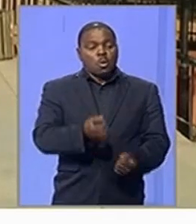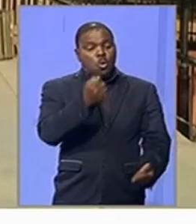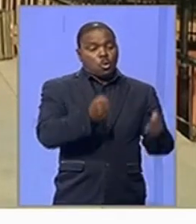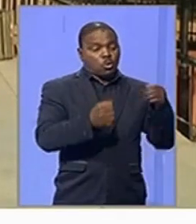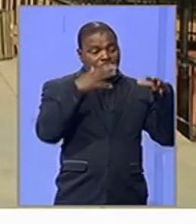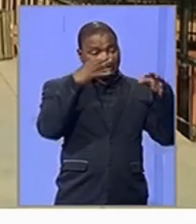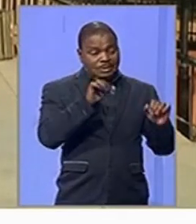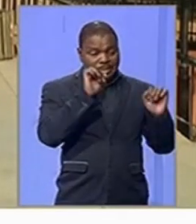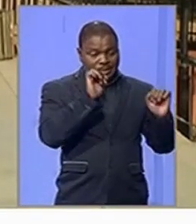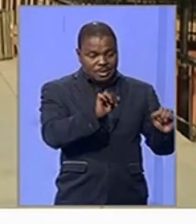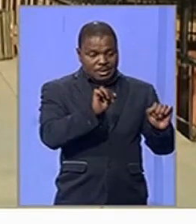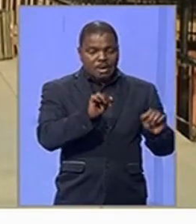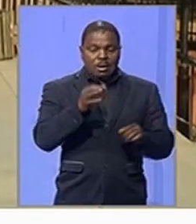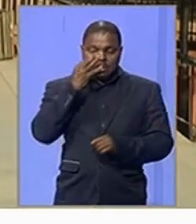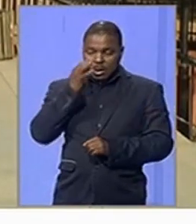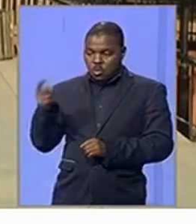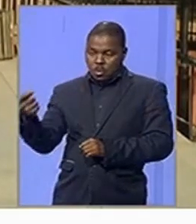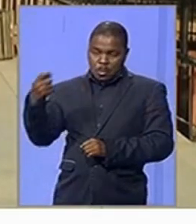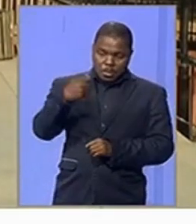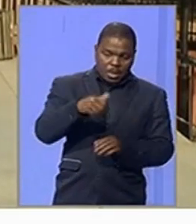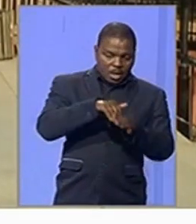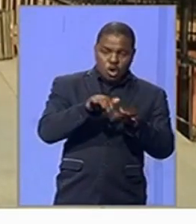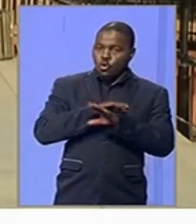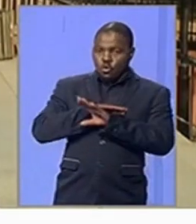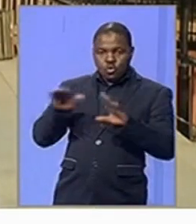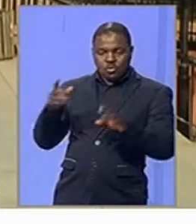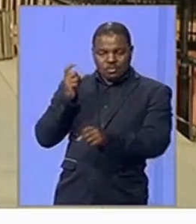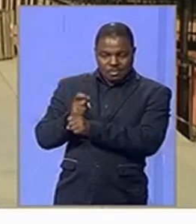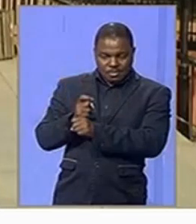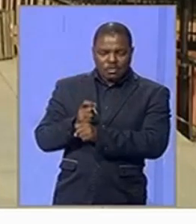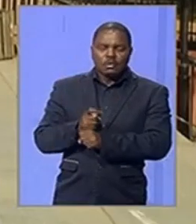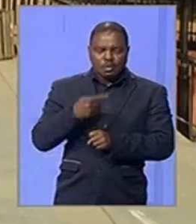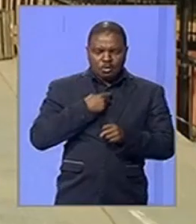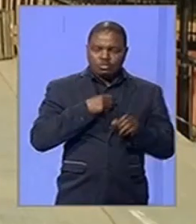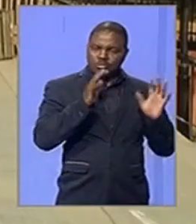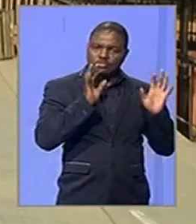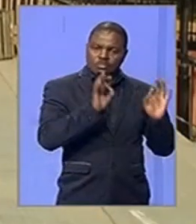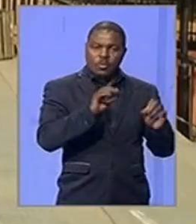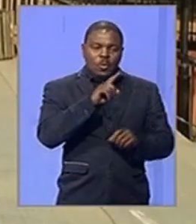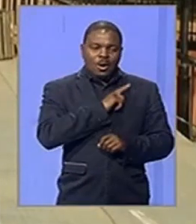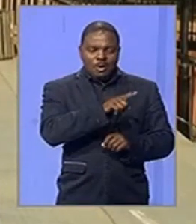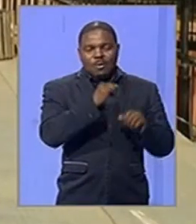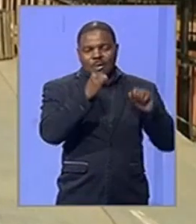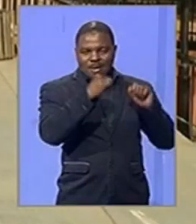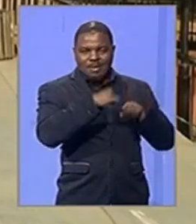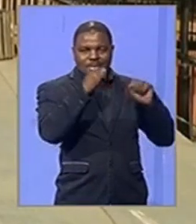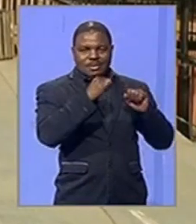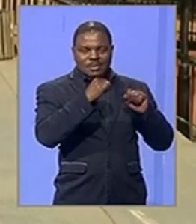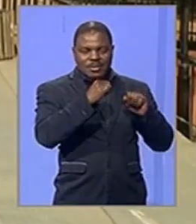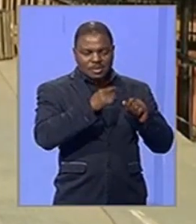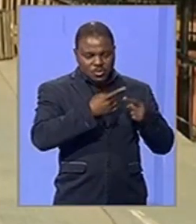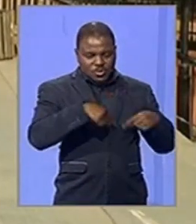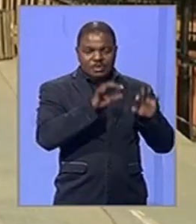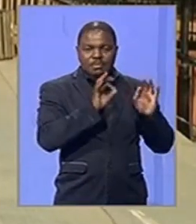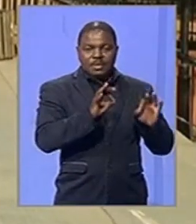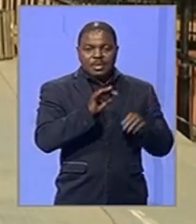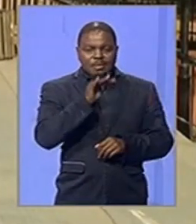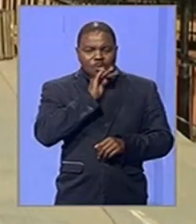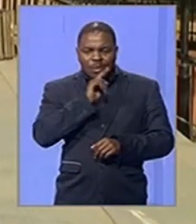hore e se ke ya fa molatofatswa beili ka baka la hore ba dumelana le rona jwale ka botjhotjhisi hore ha ona